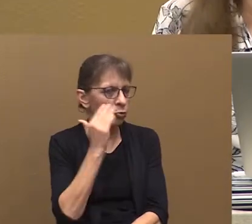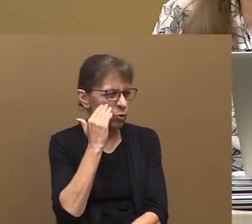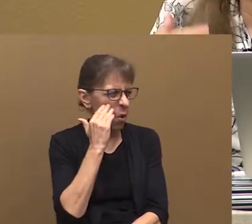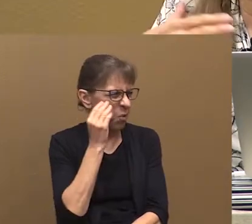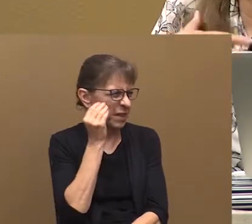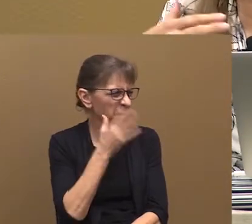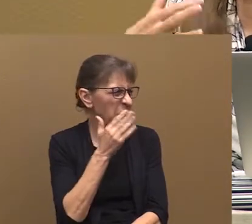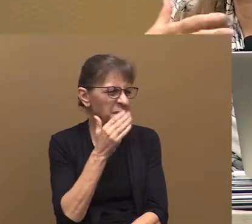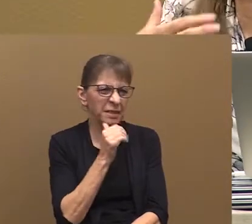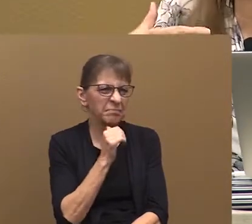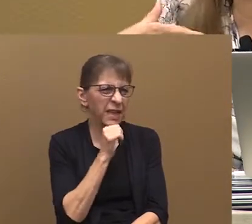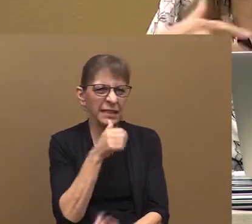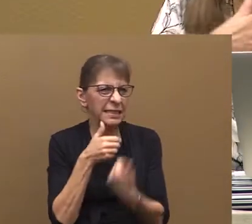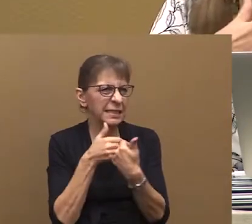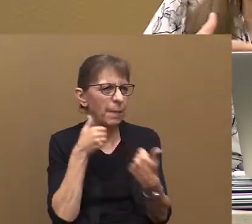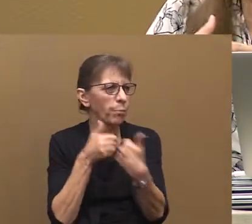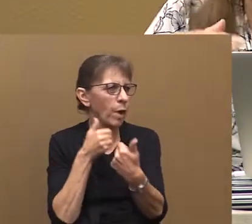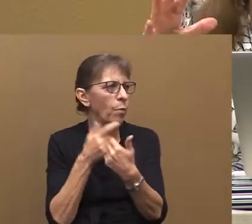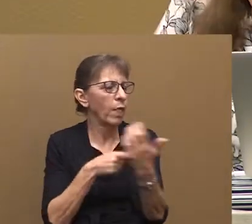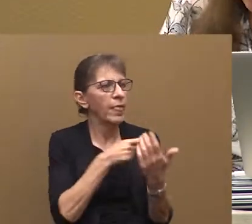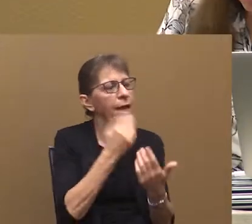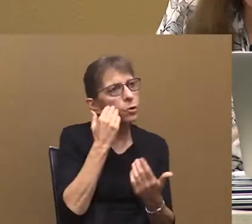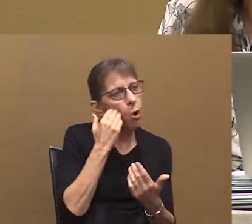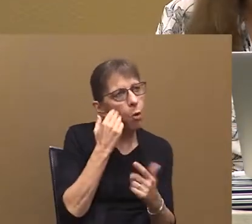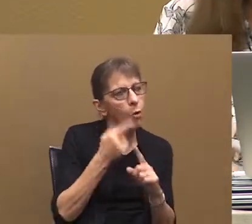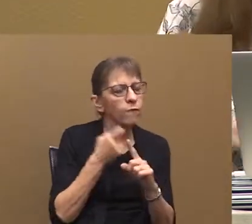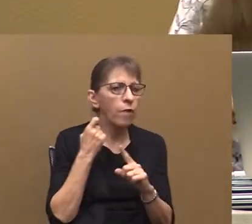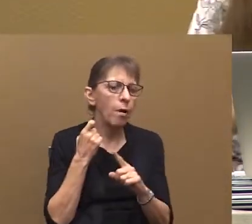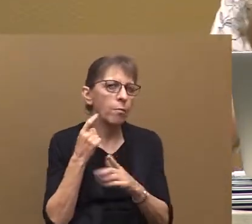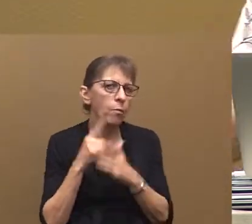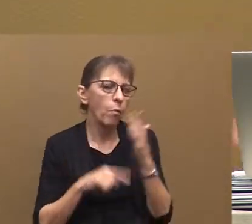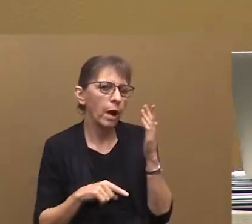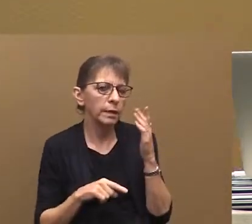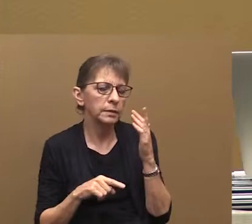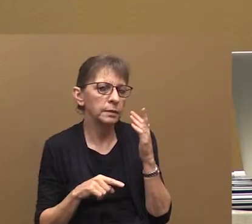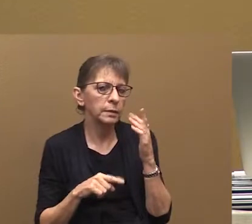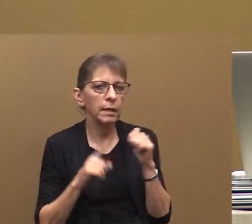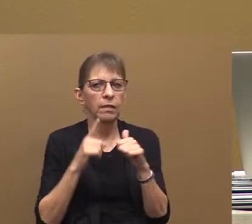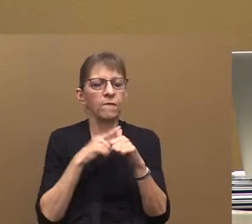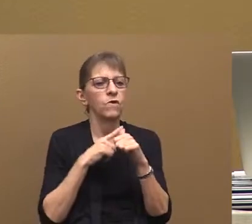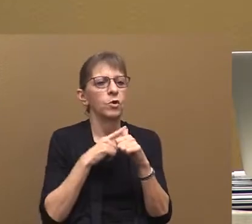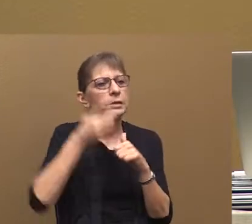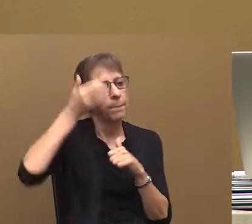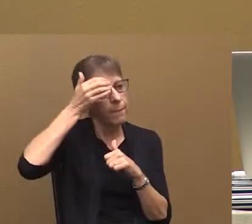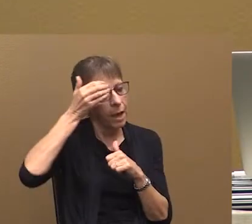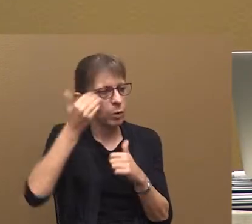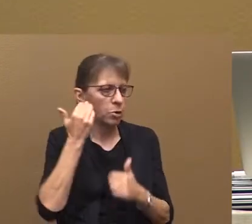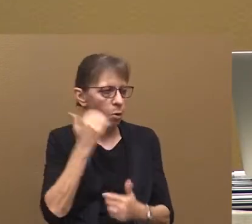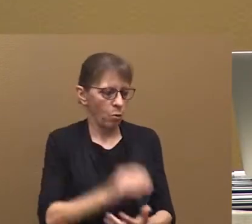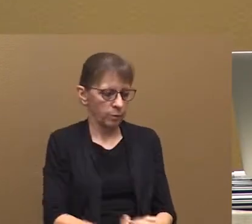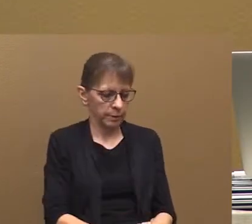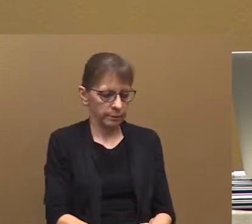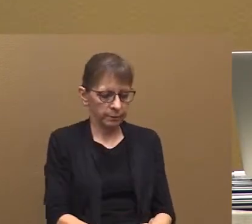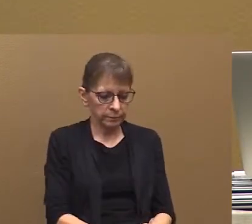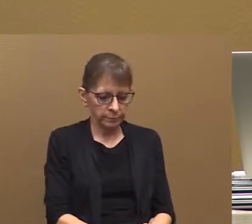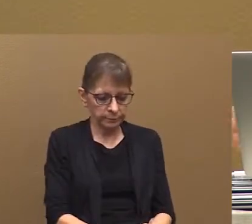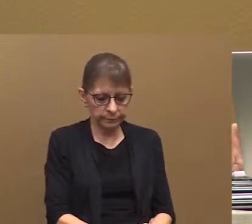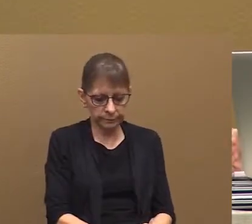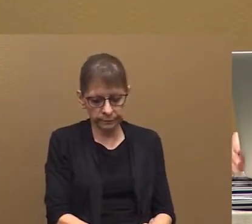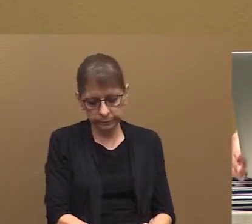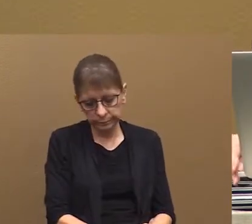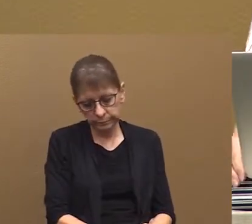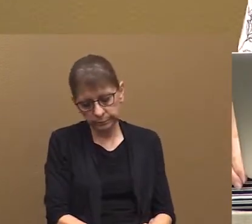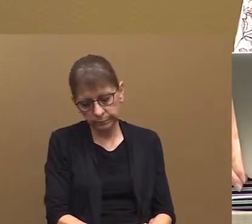that information and doesn't separate what they know from what the first pirate knows.